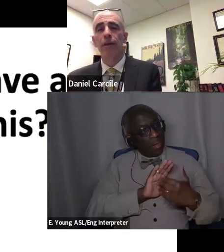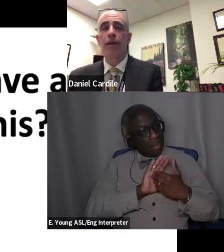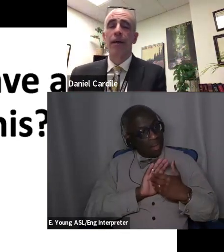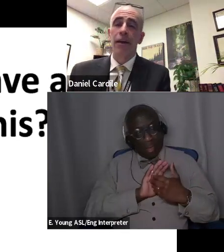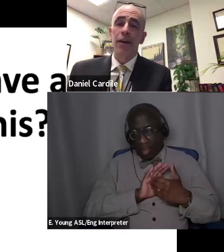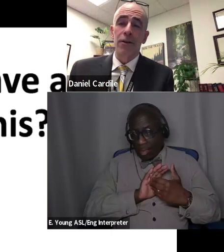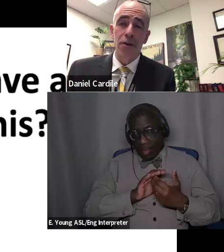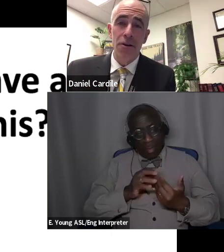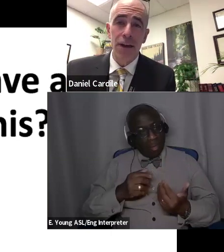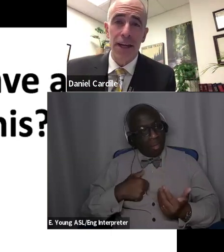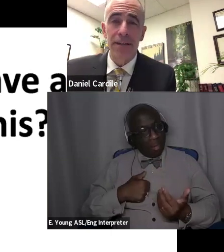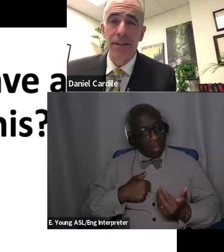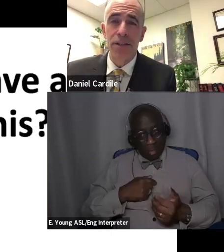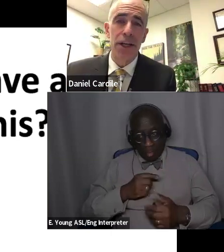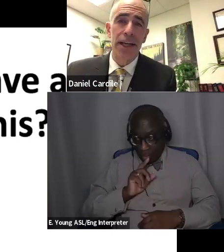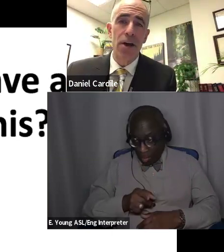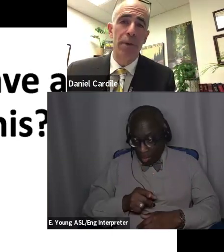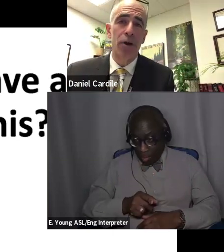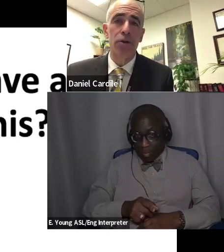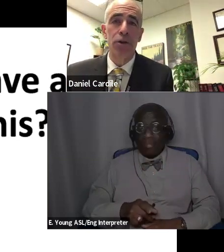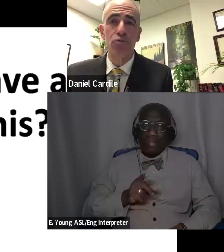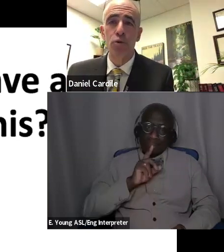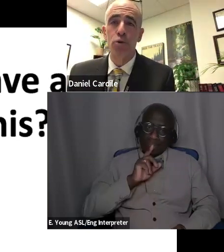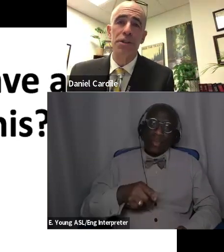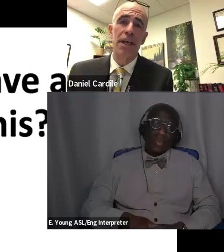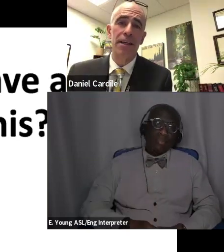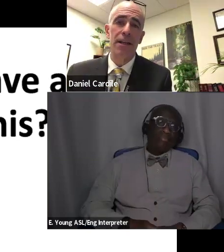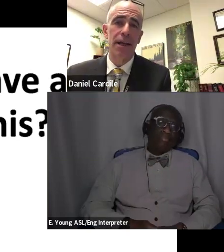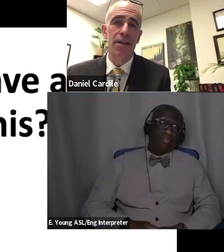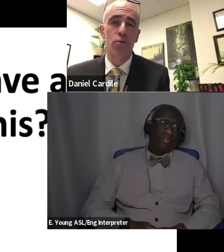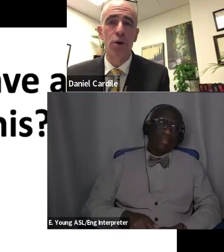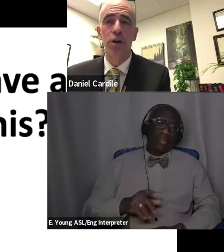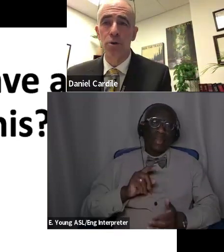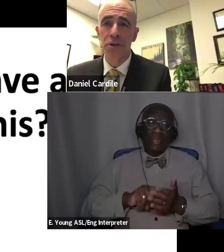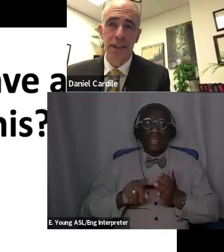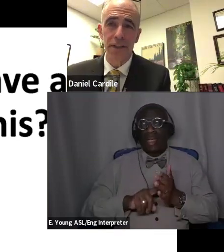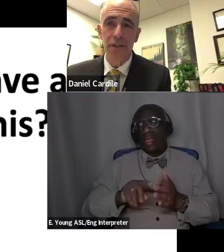True. All right. Check out Maryland Rule